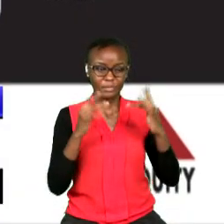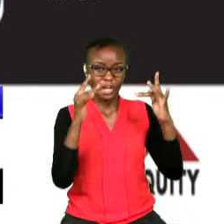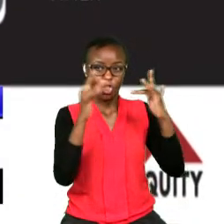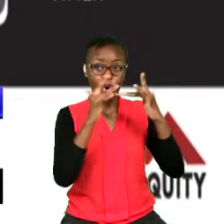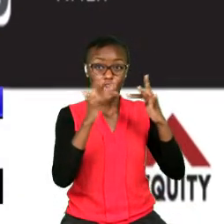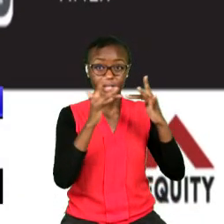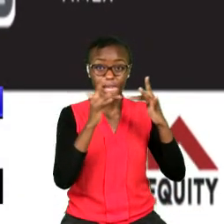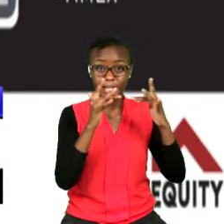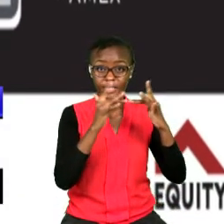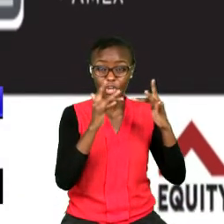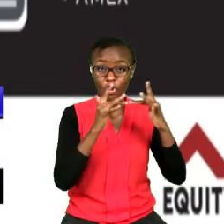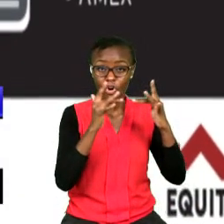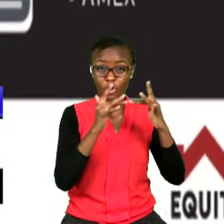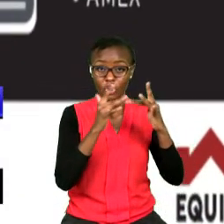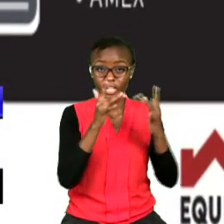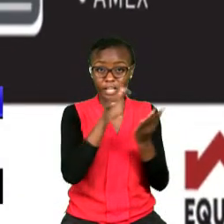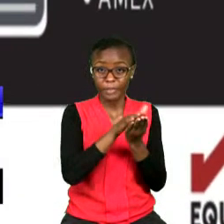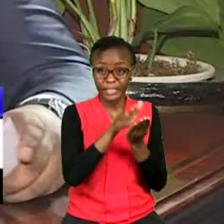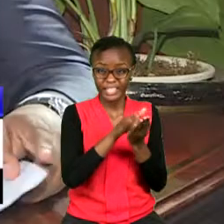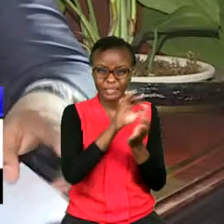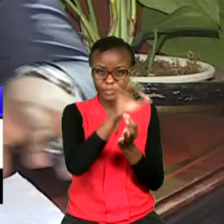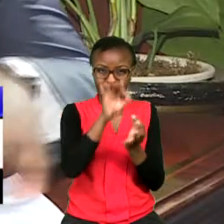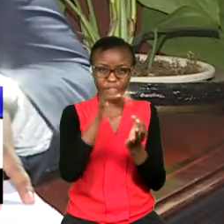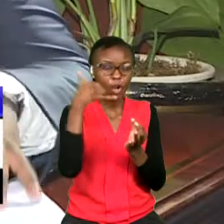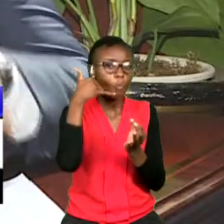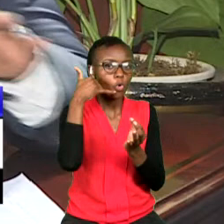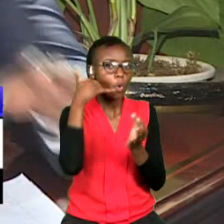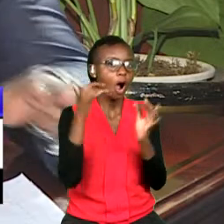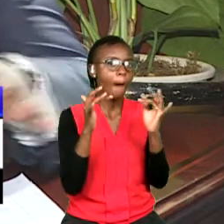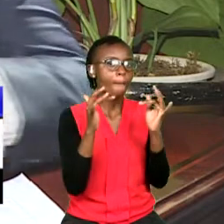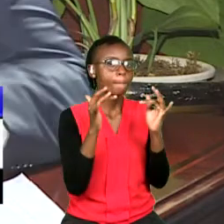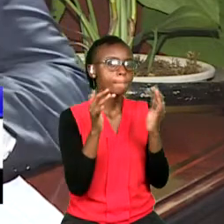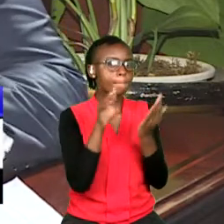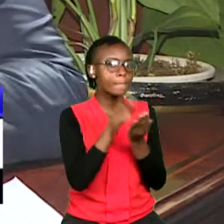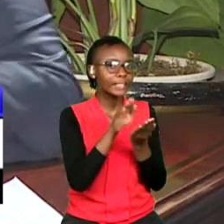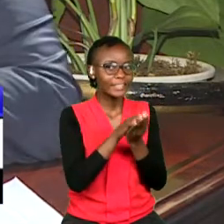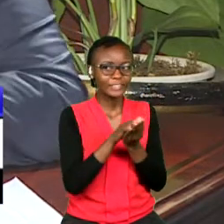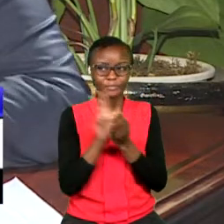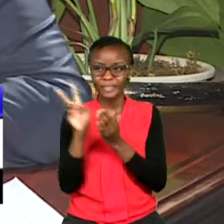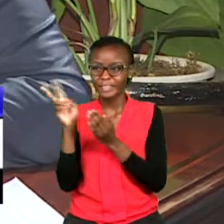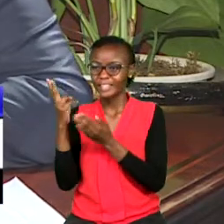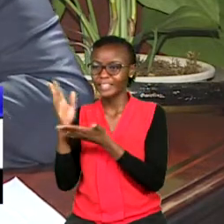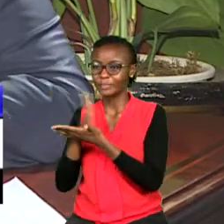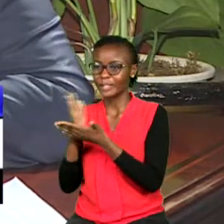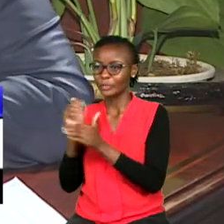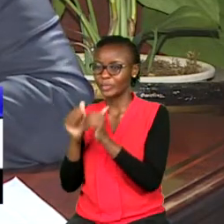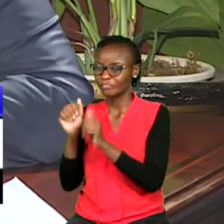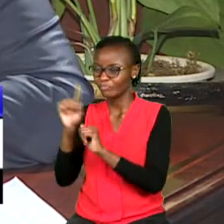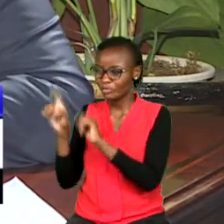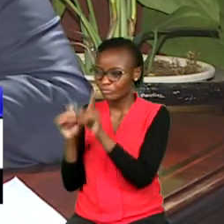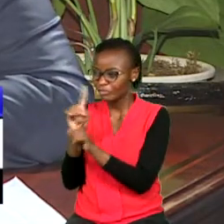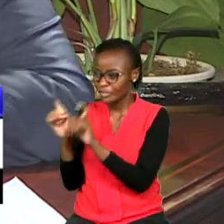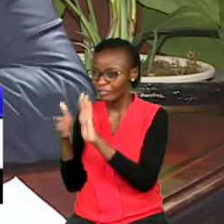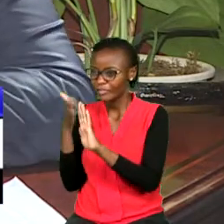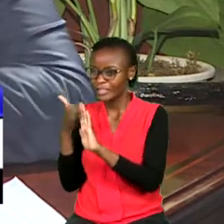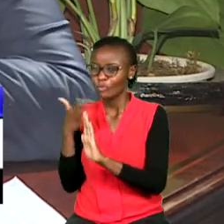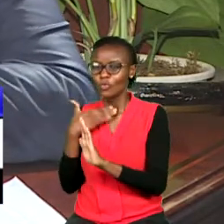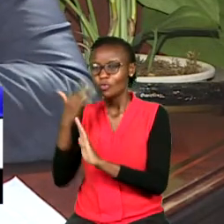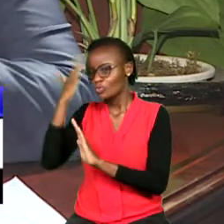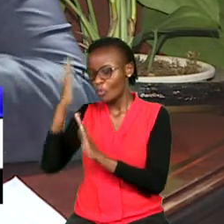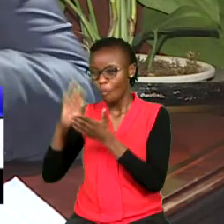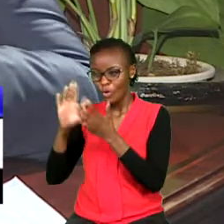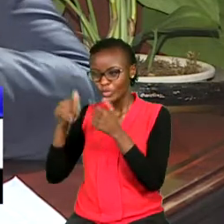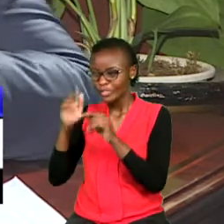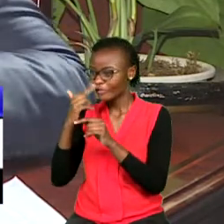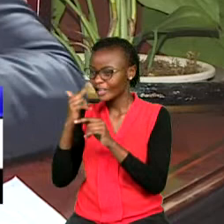banking, particularly mobile banking. The second part of this interview is called Quickfire. We get to know Dr. James Mwangi a bit away